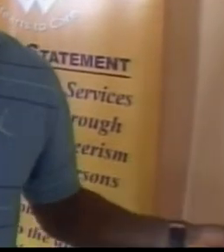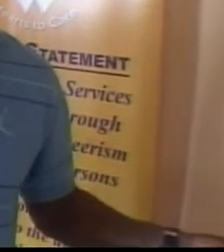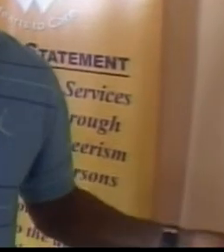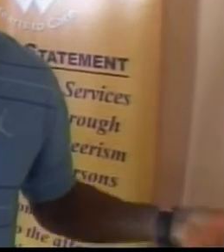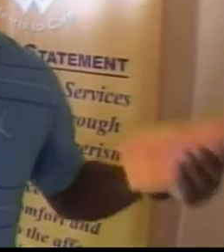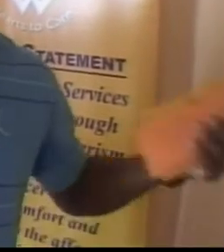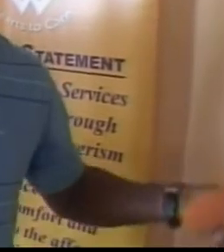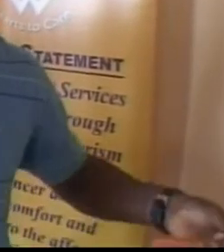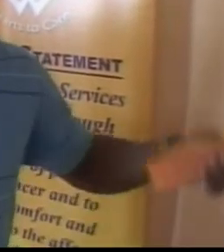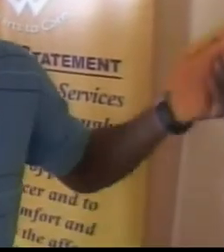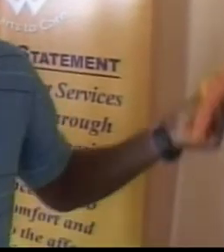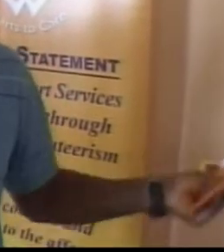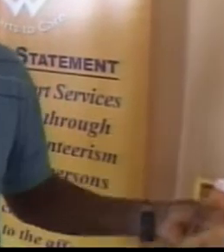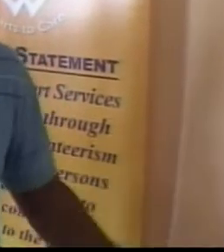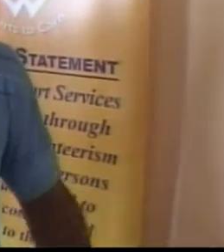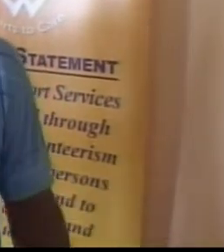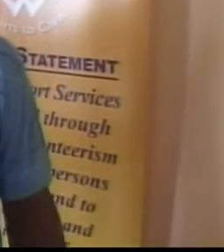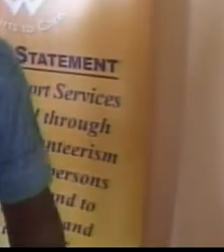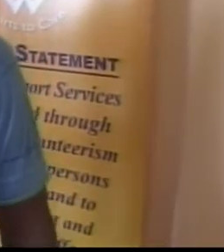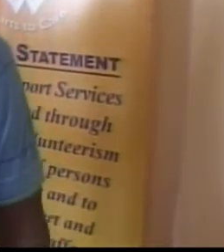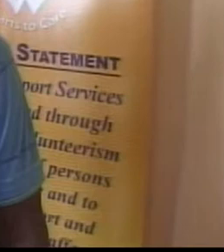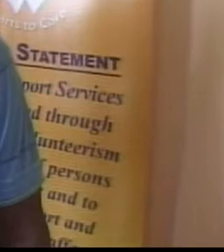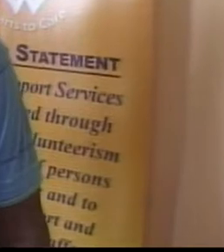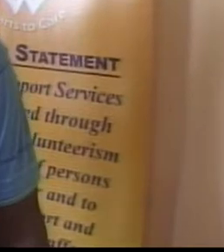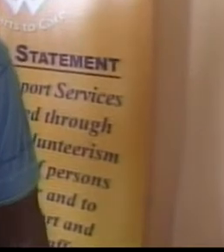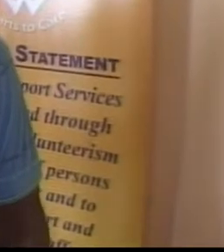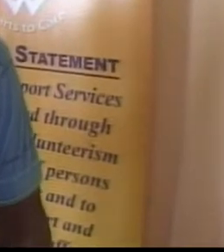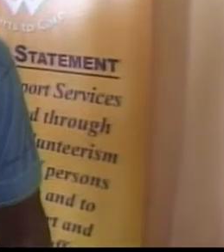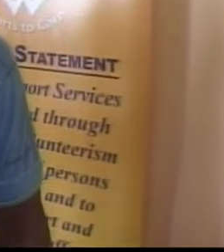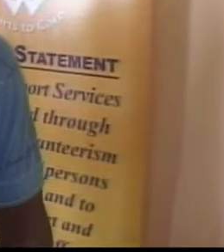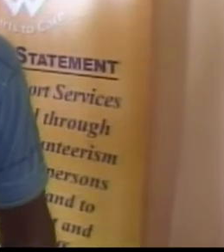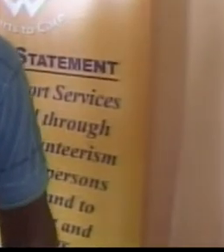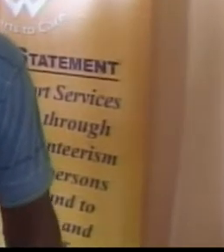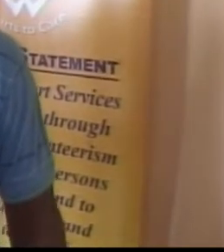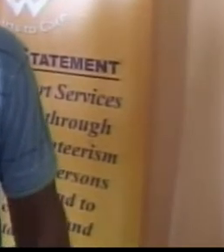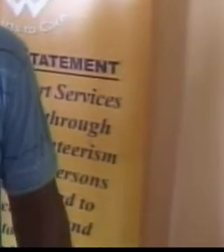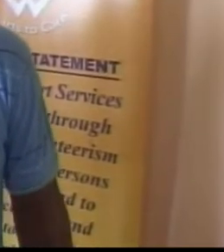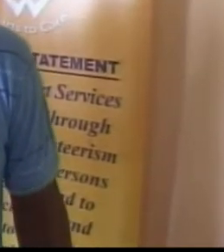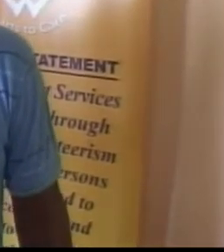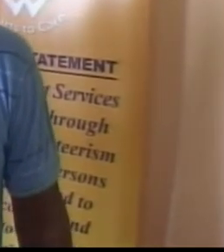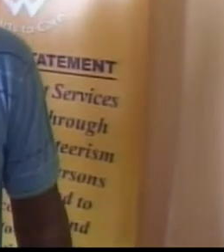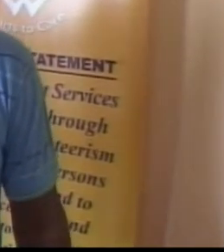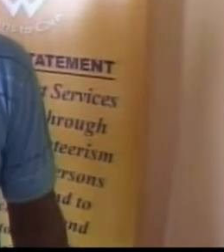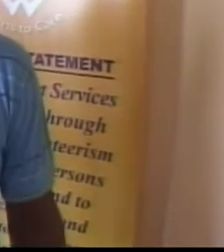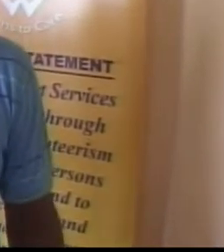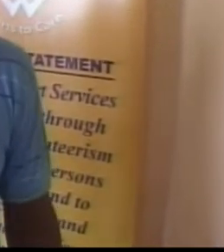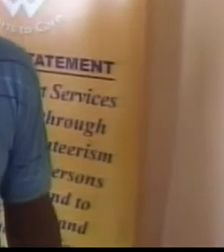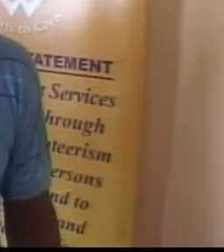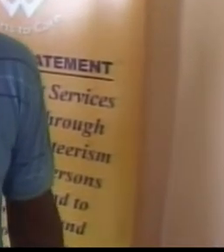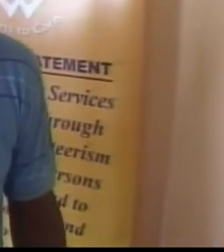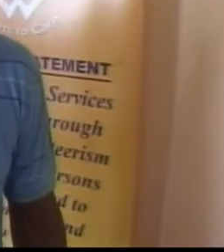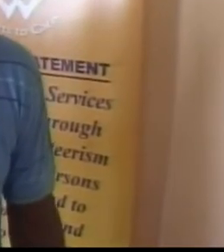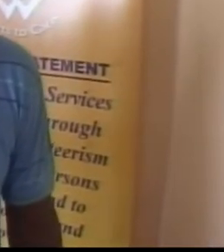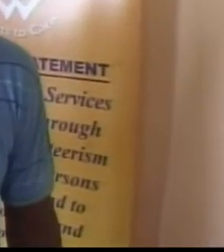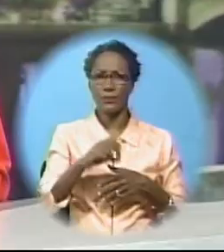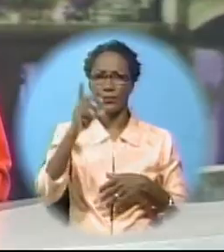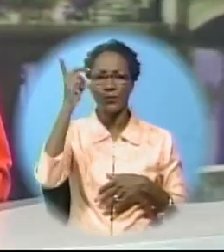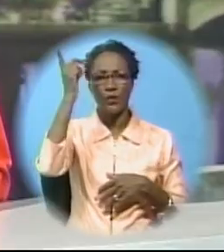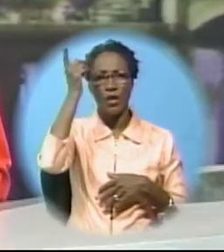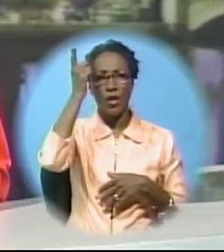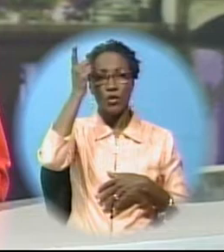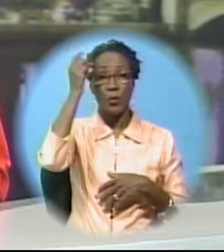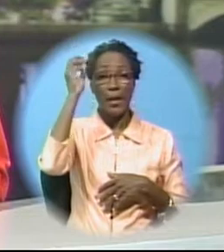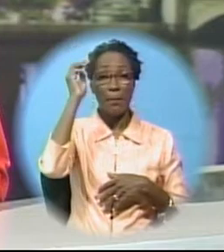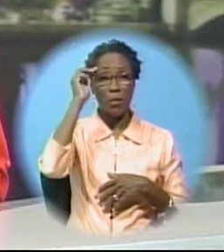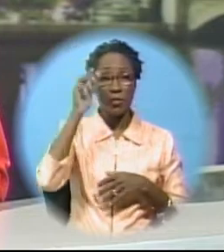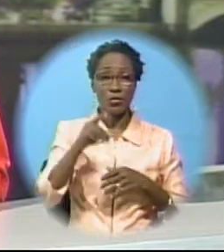family member that he had it, but he got it treated. I have a close friend of mine, he had it treated the other day, so he decided to get it treated.